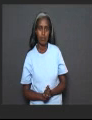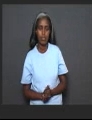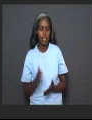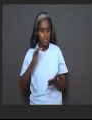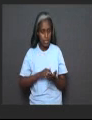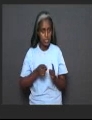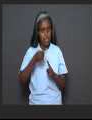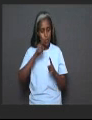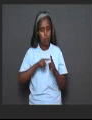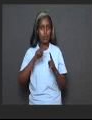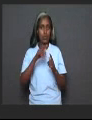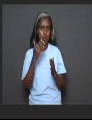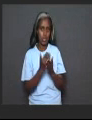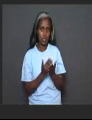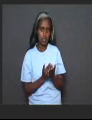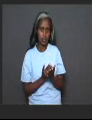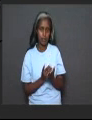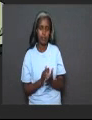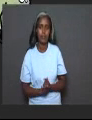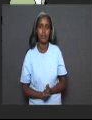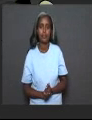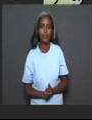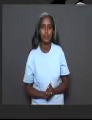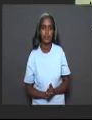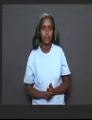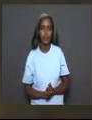Let's get back to our lesson.